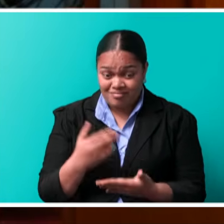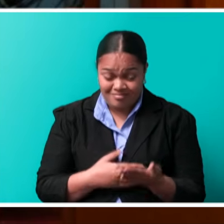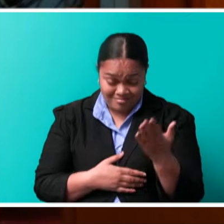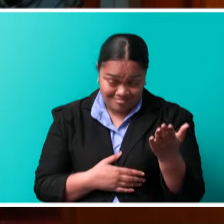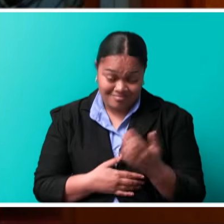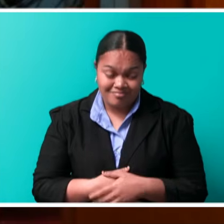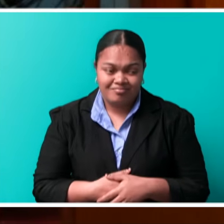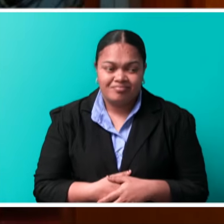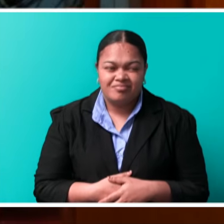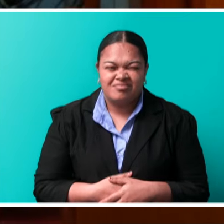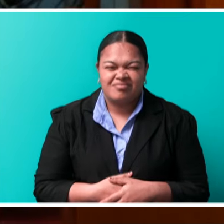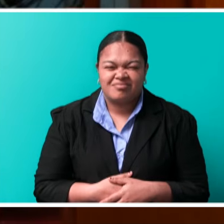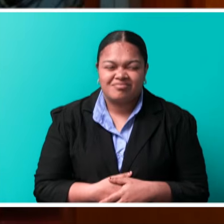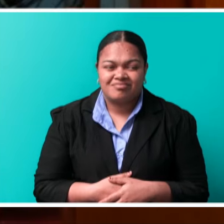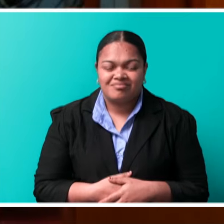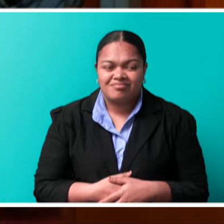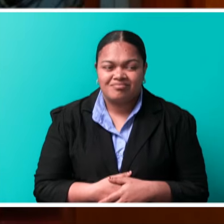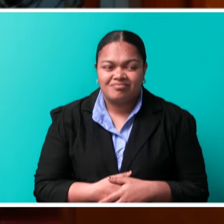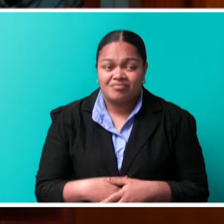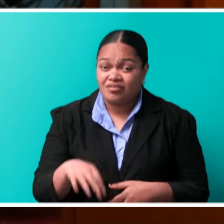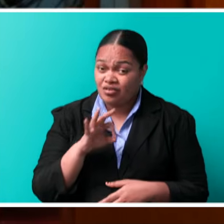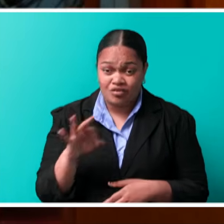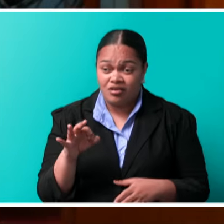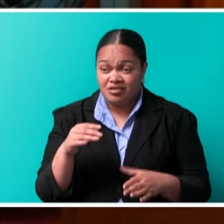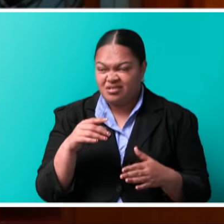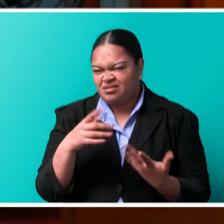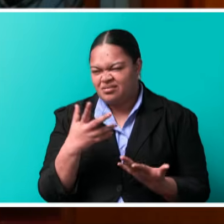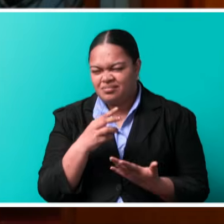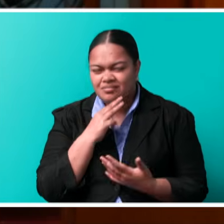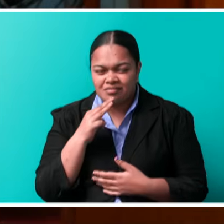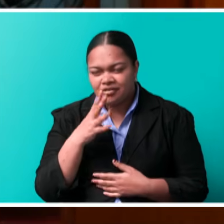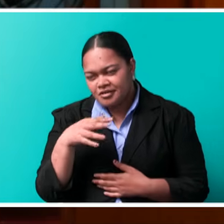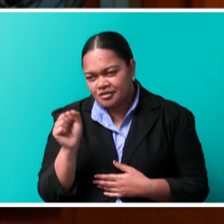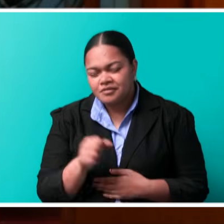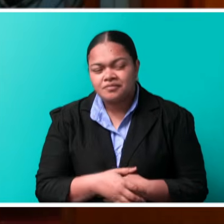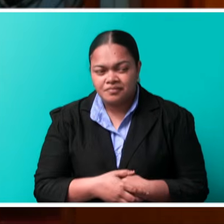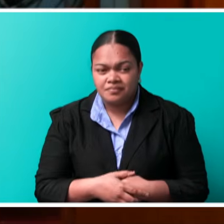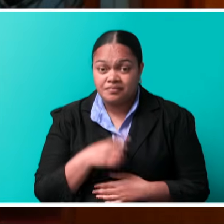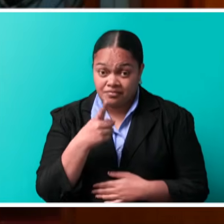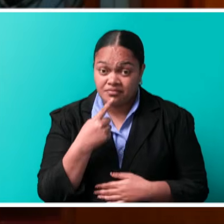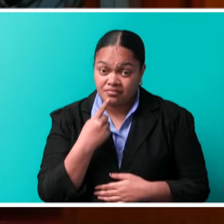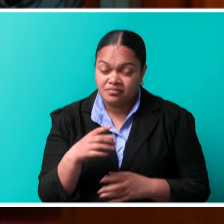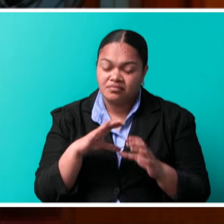not in the House at the moment, but he mentioned this in his committee observations.